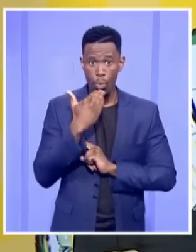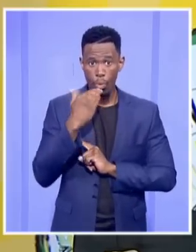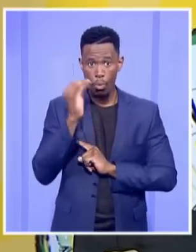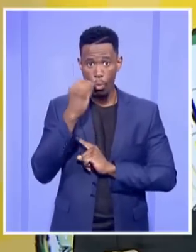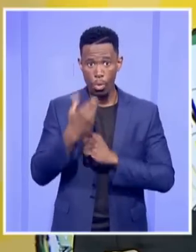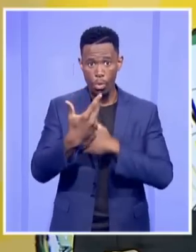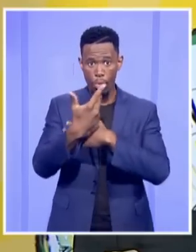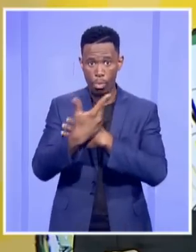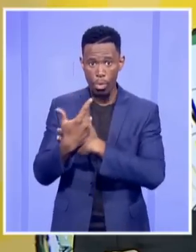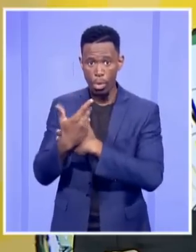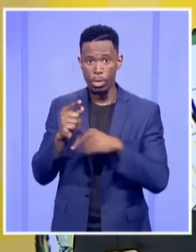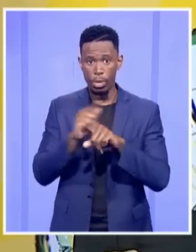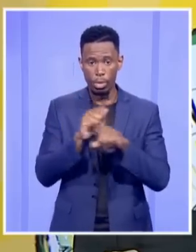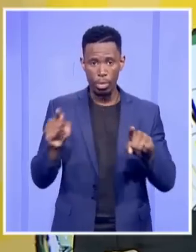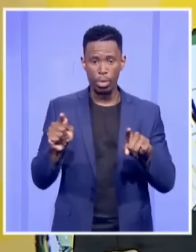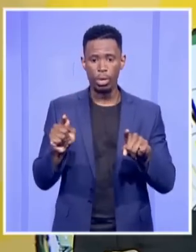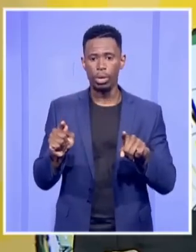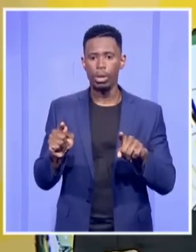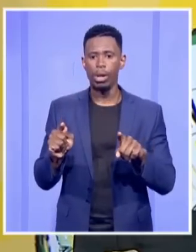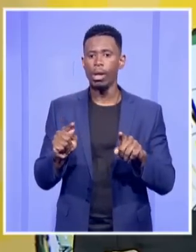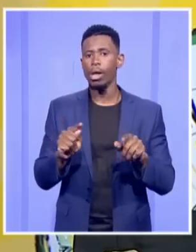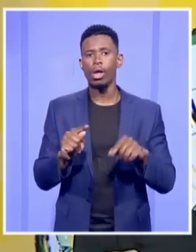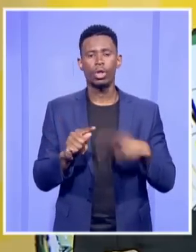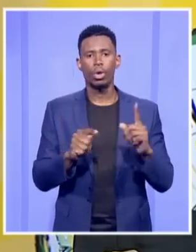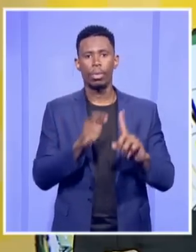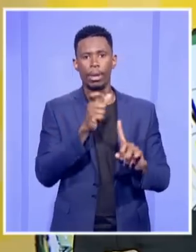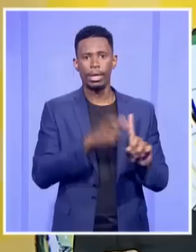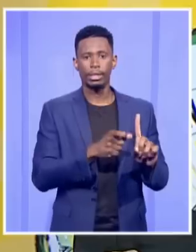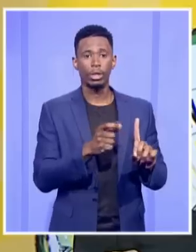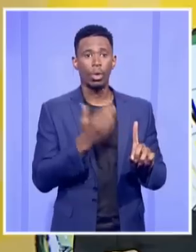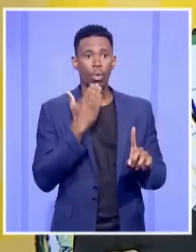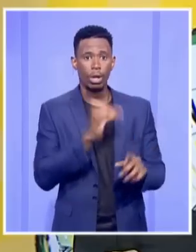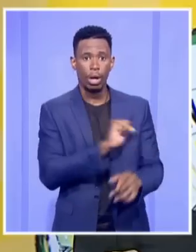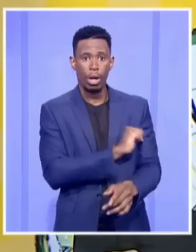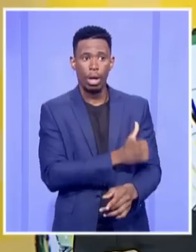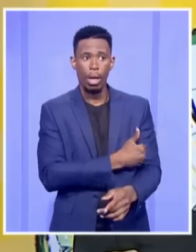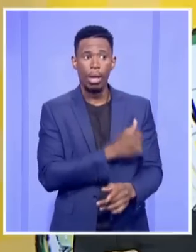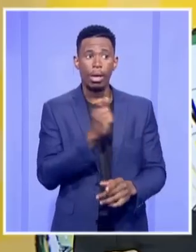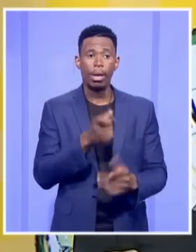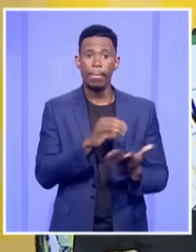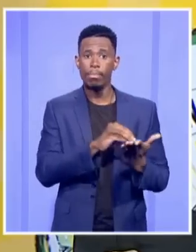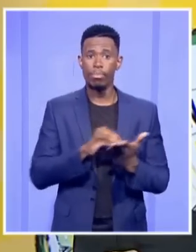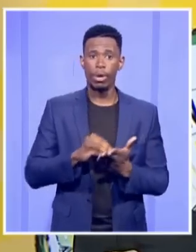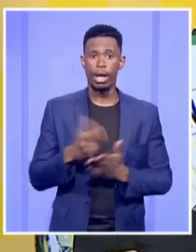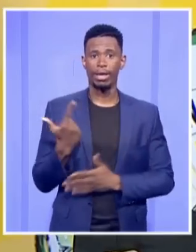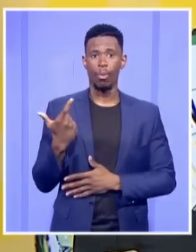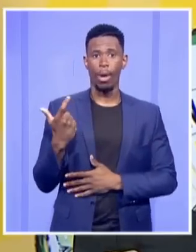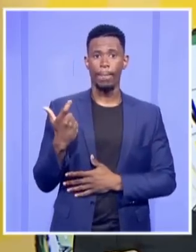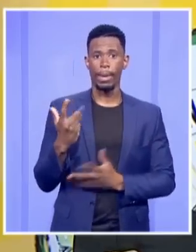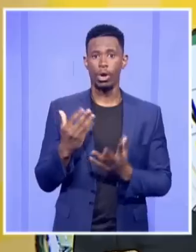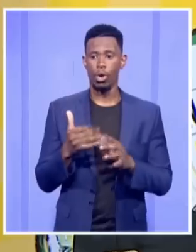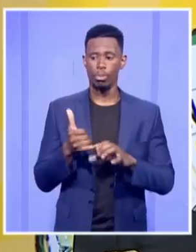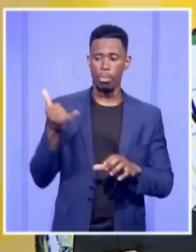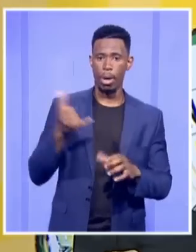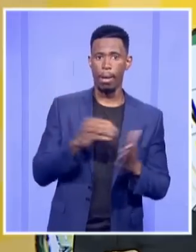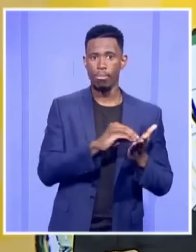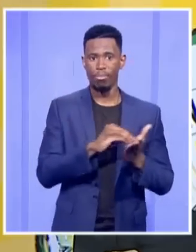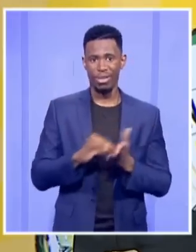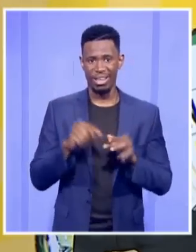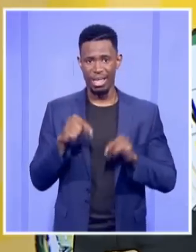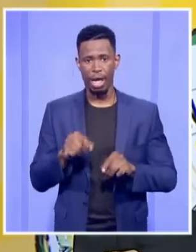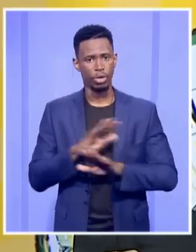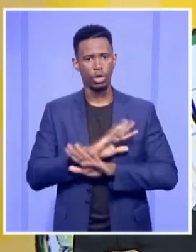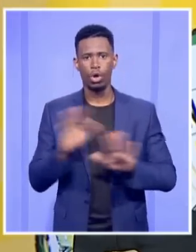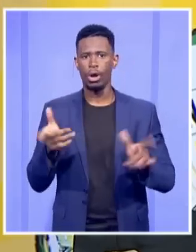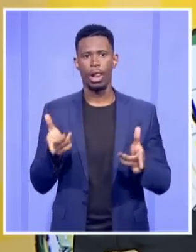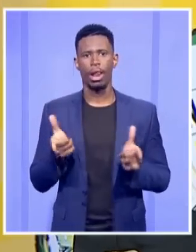No one except those authorized is allowed to carry a weapon here inside conference.